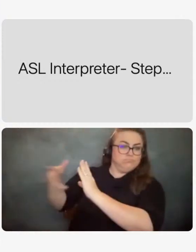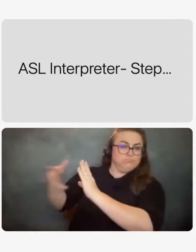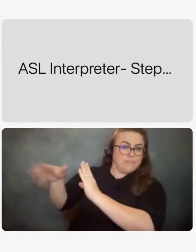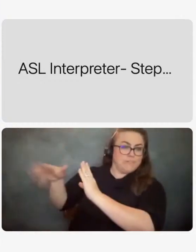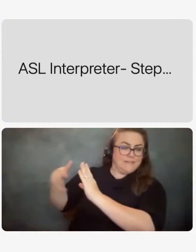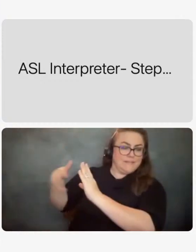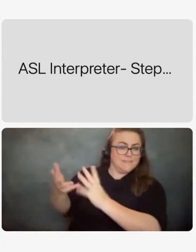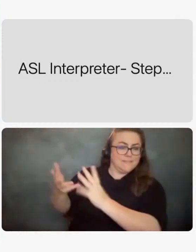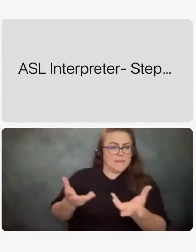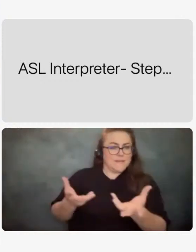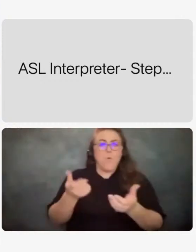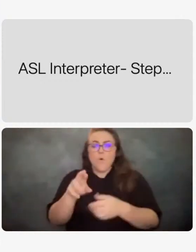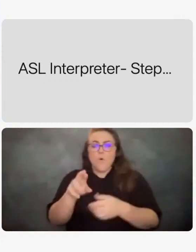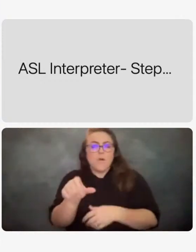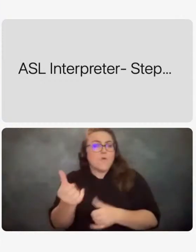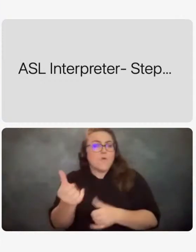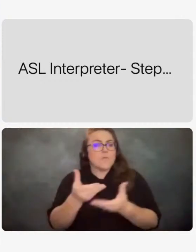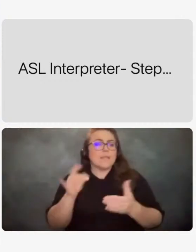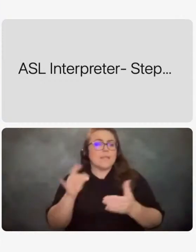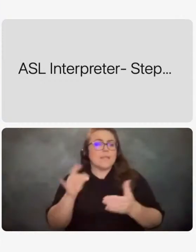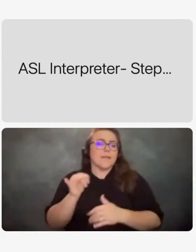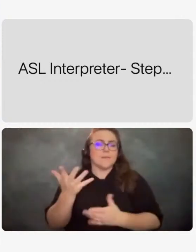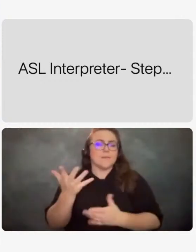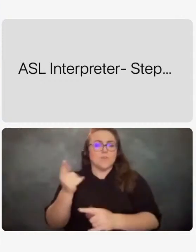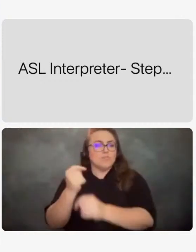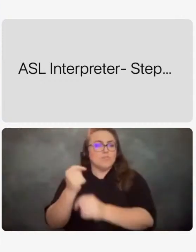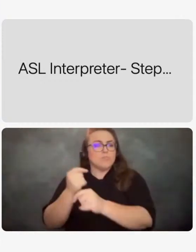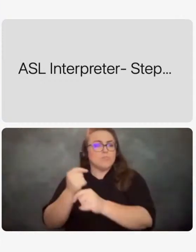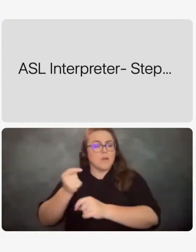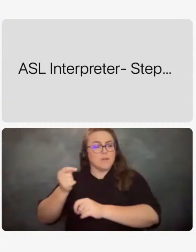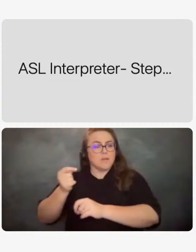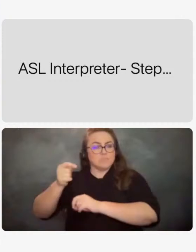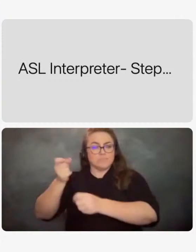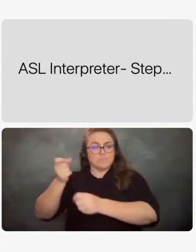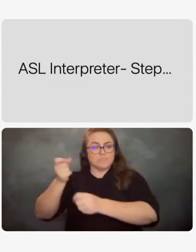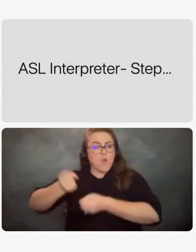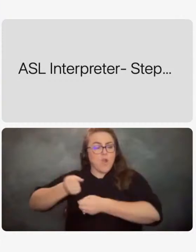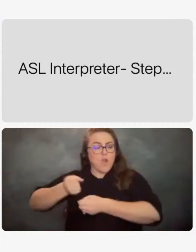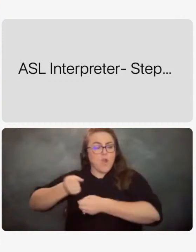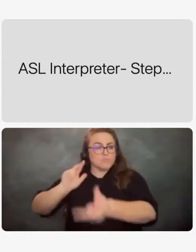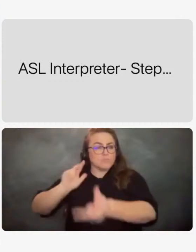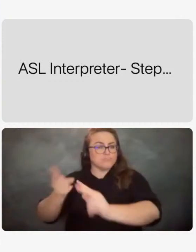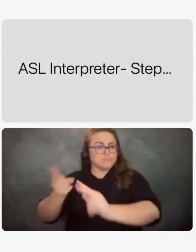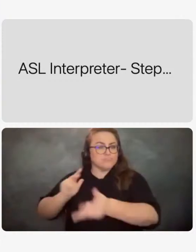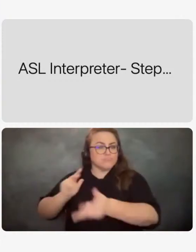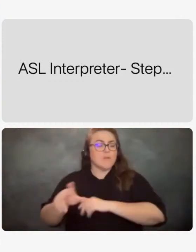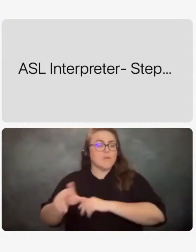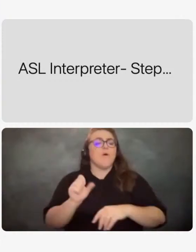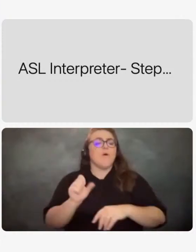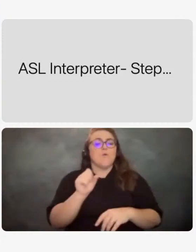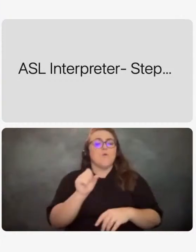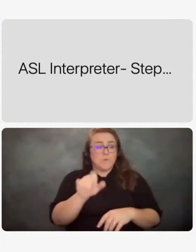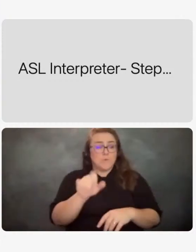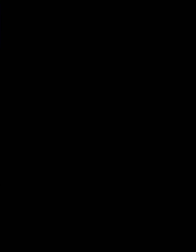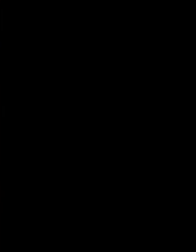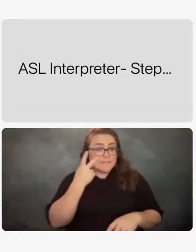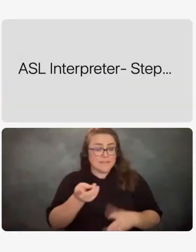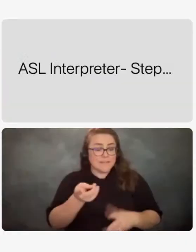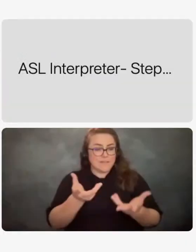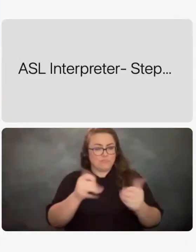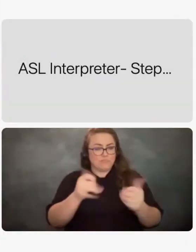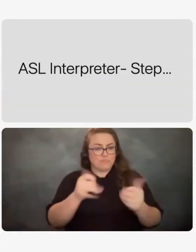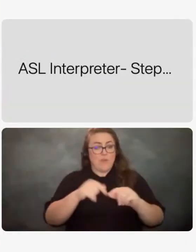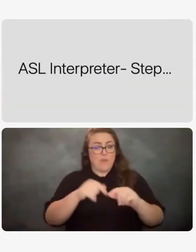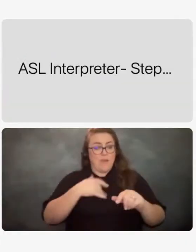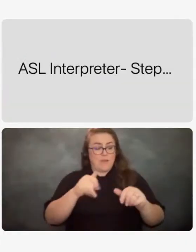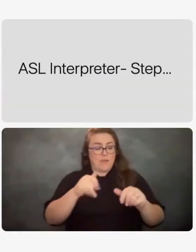truck traffic and things like that. So you can see the idea of having a landscape buffer around the perimeter of the school site that could actually literally act